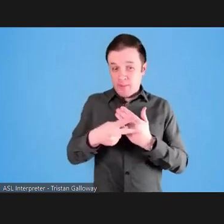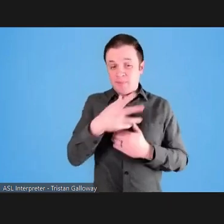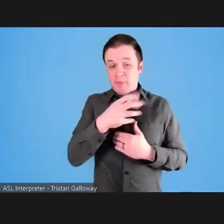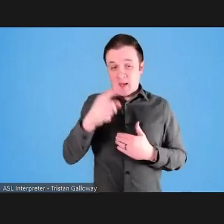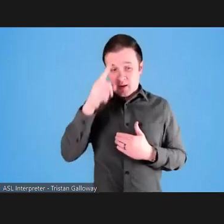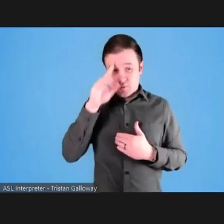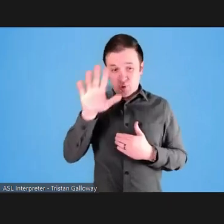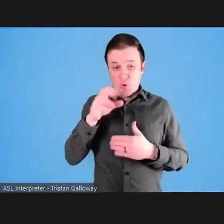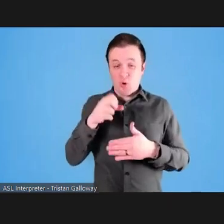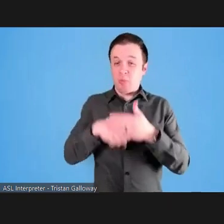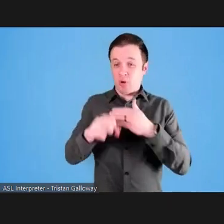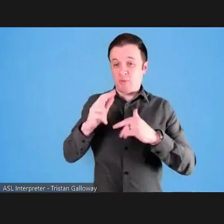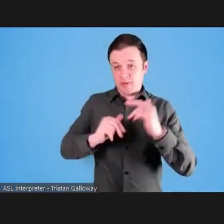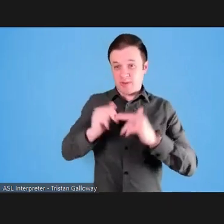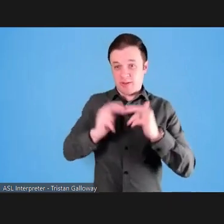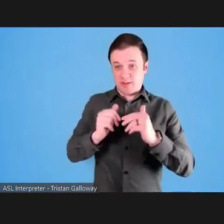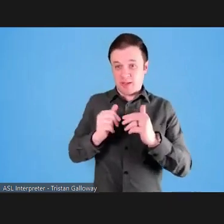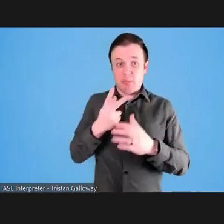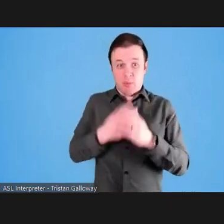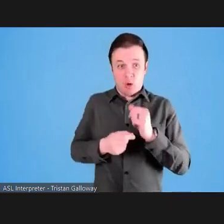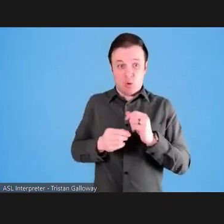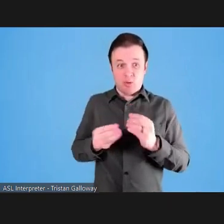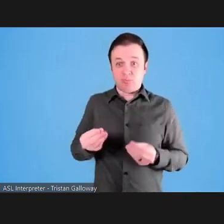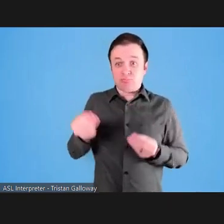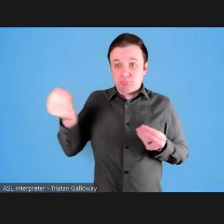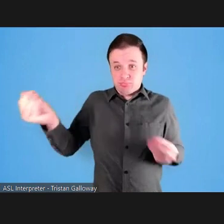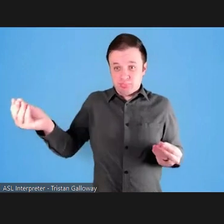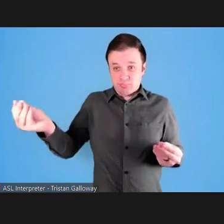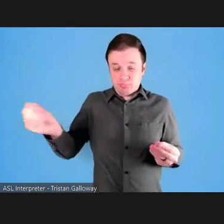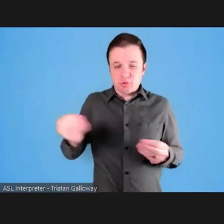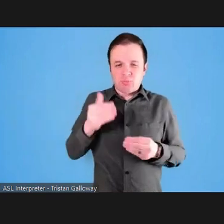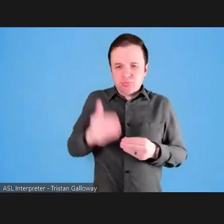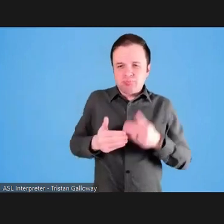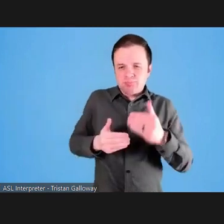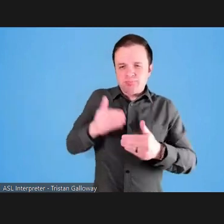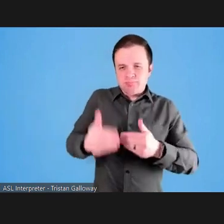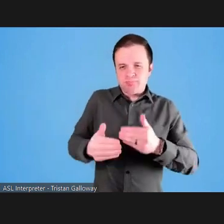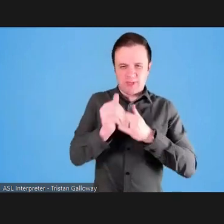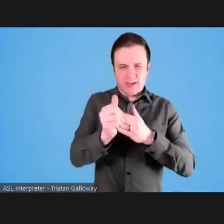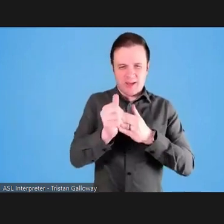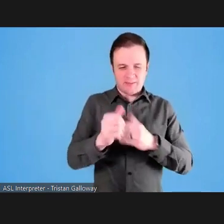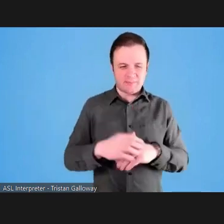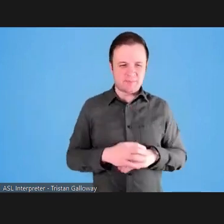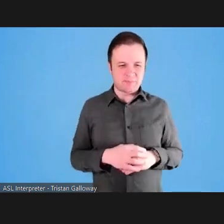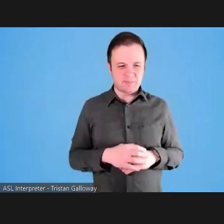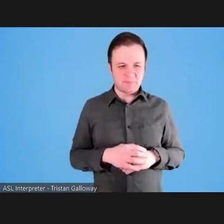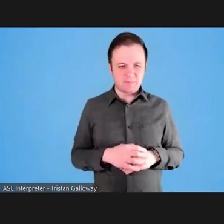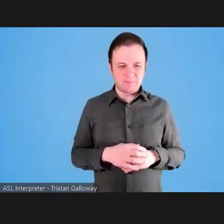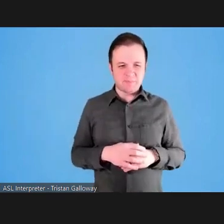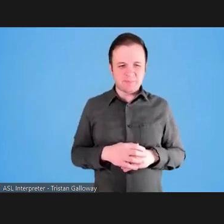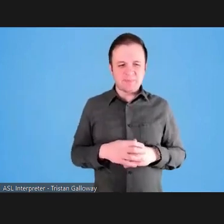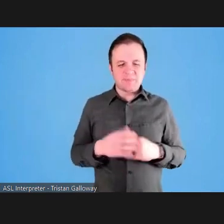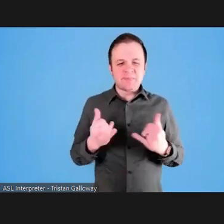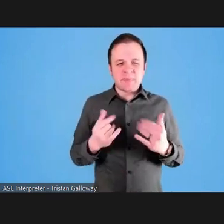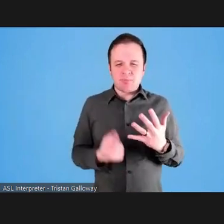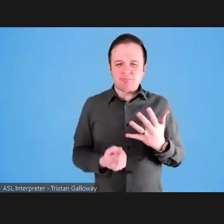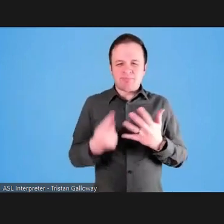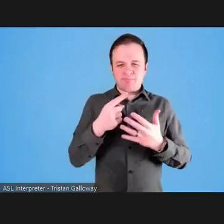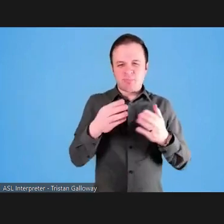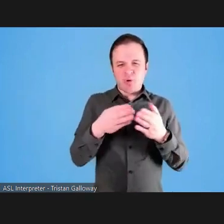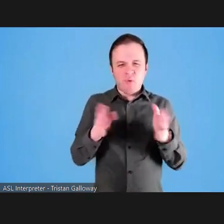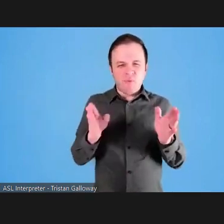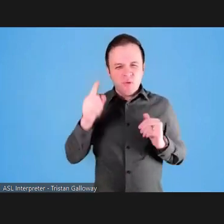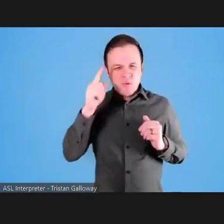one for your birth facilities to guide you step by step. I'm now going to provide you with a general overview of the